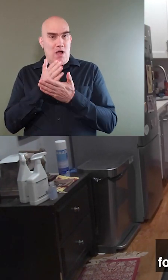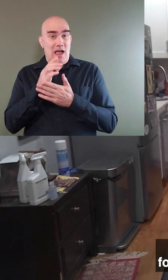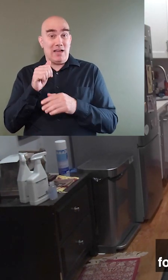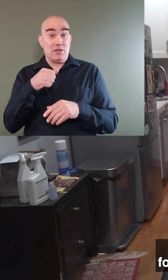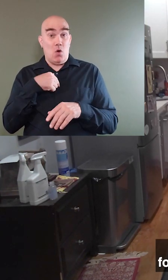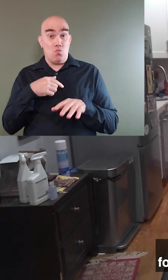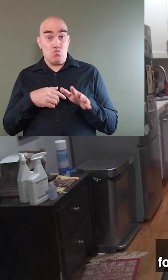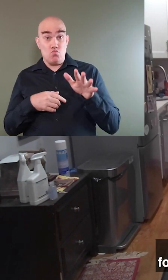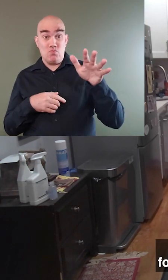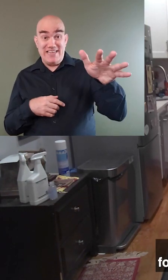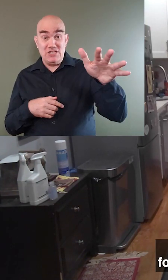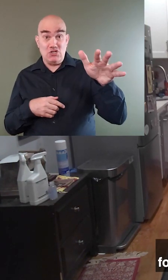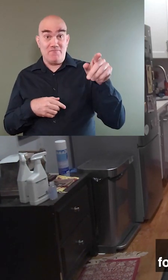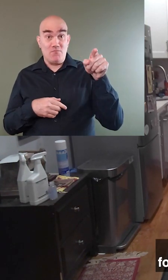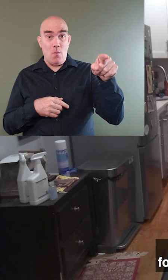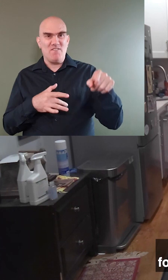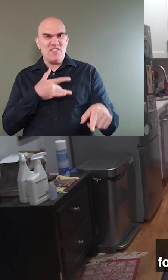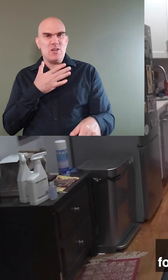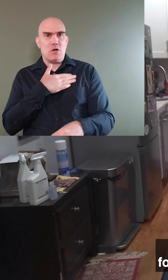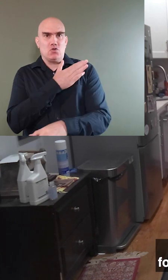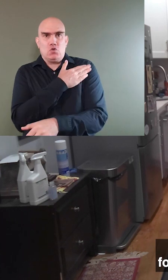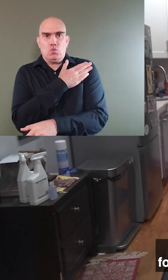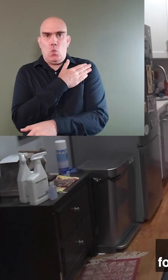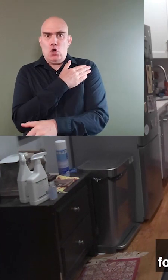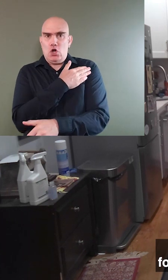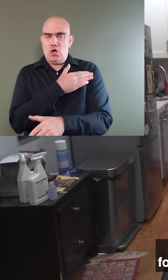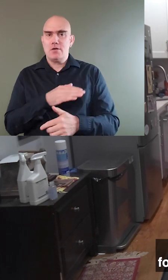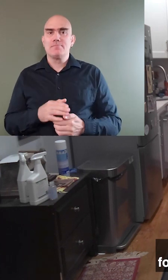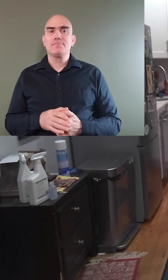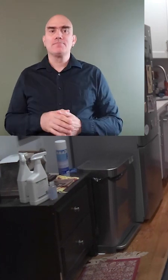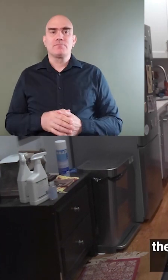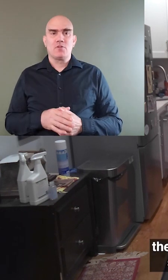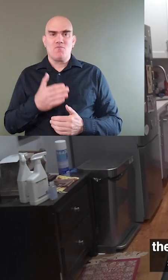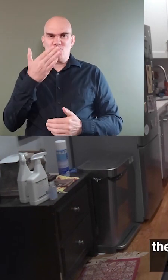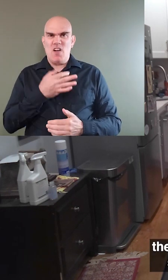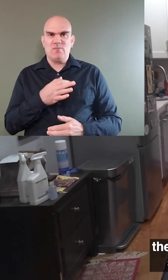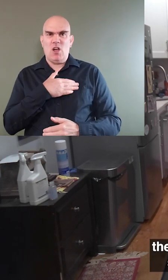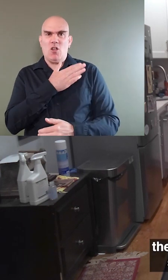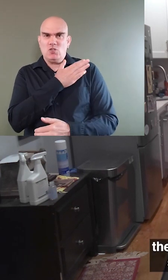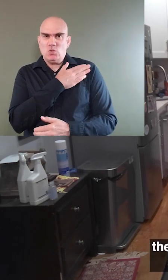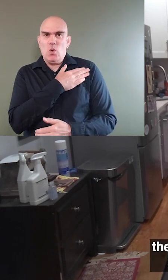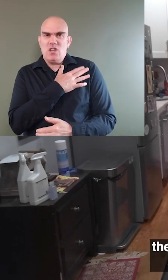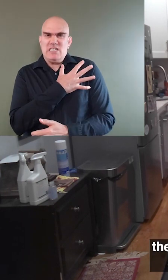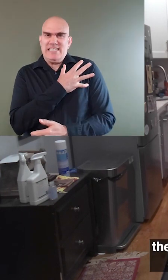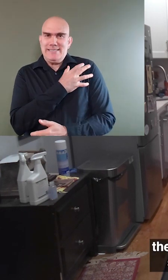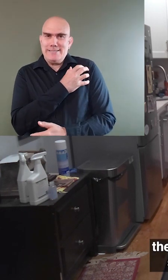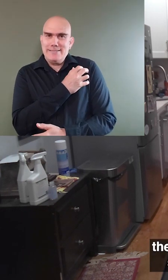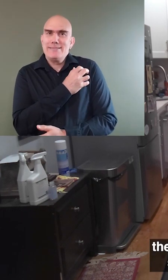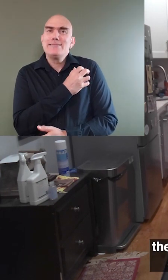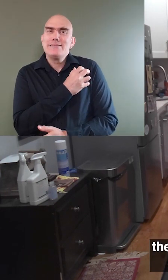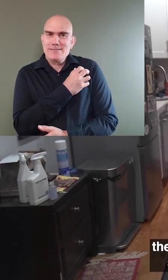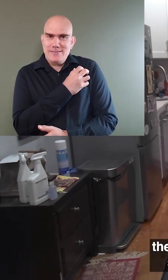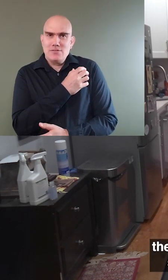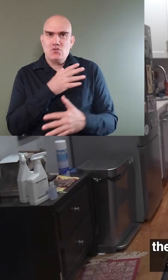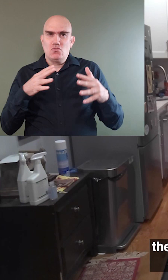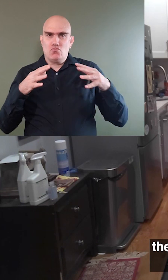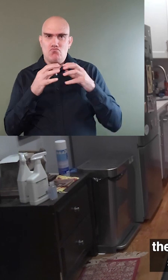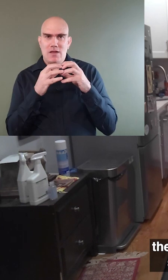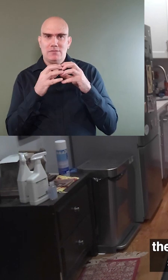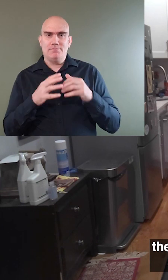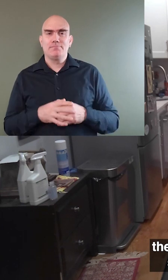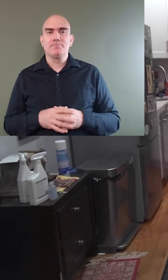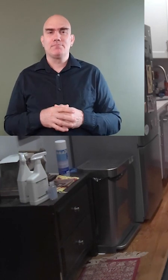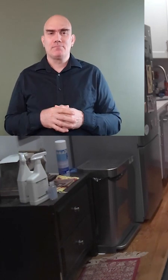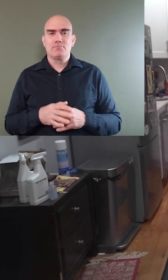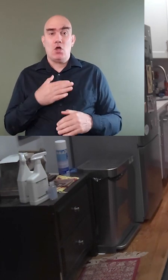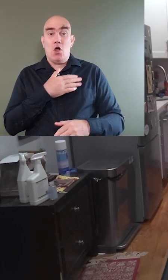reach forward, I can feel my shoulder, the front part of my shoulder, shortening,